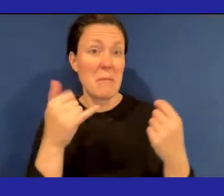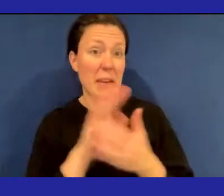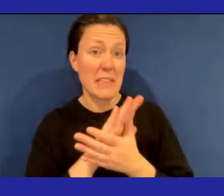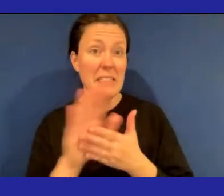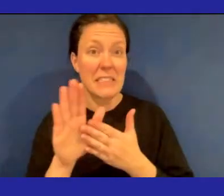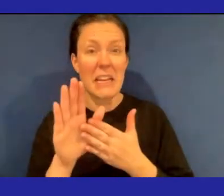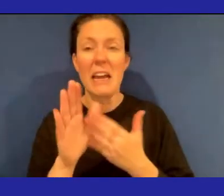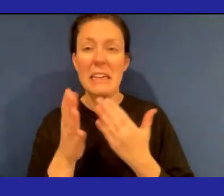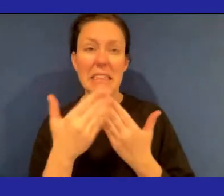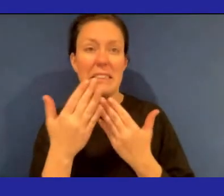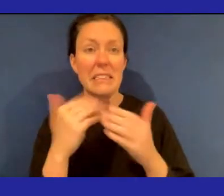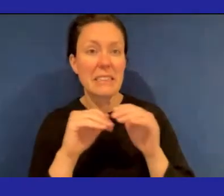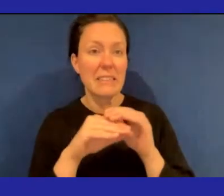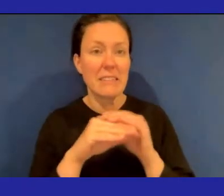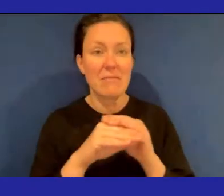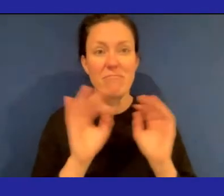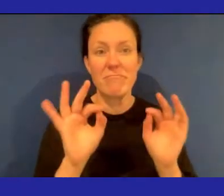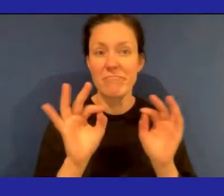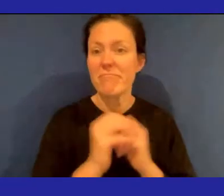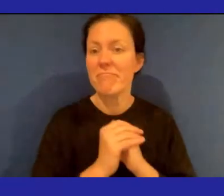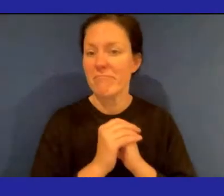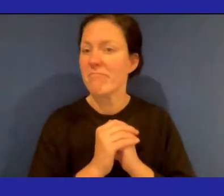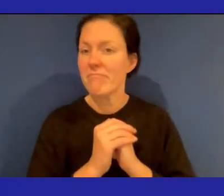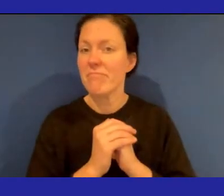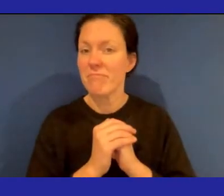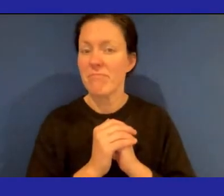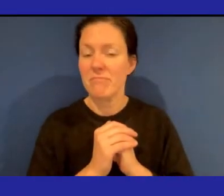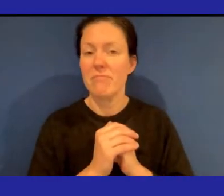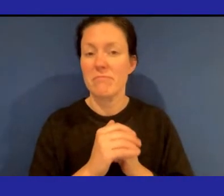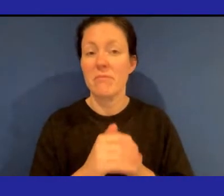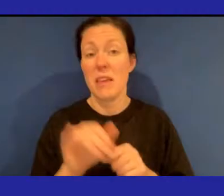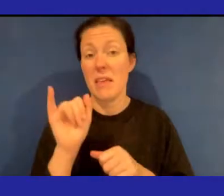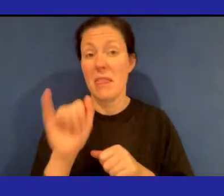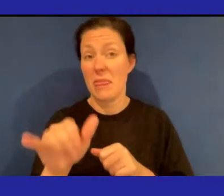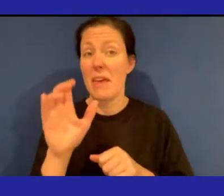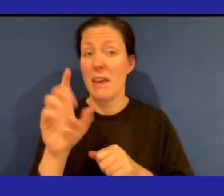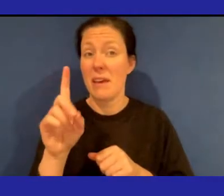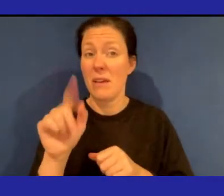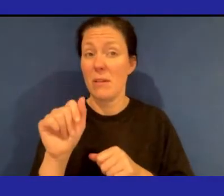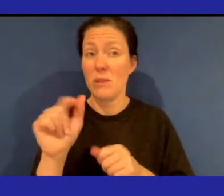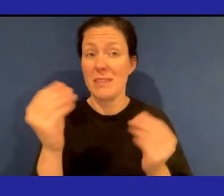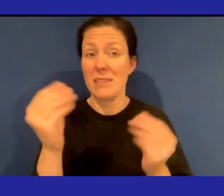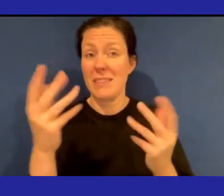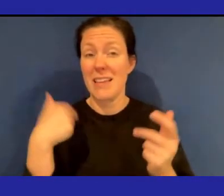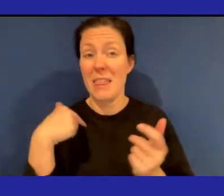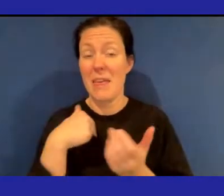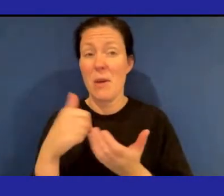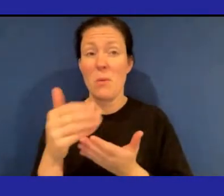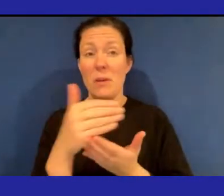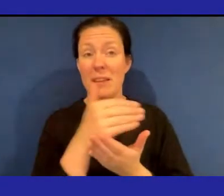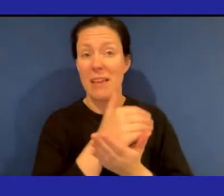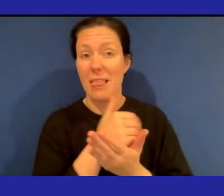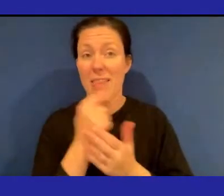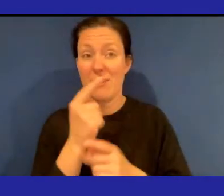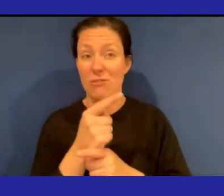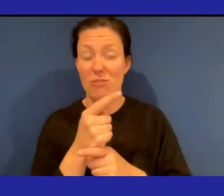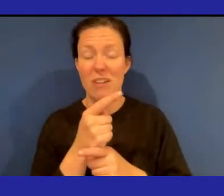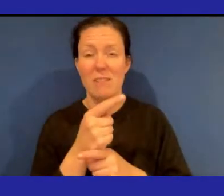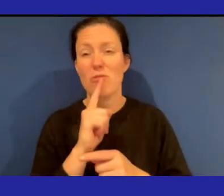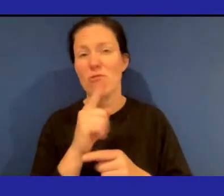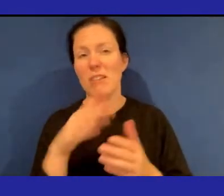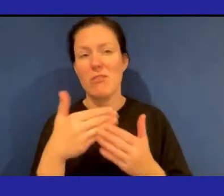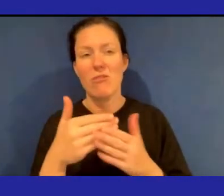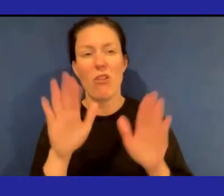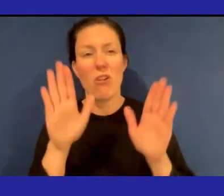and then all Okay. the survey data collected on it. So. Dr. Cat? I think all the wonderful work that's done